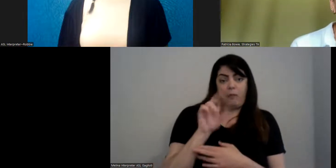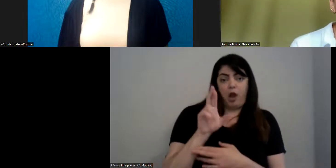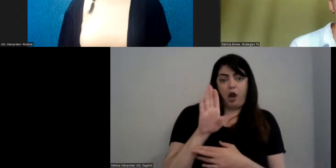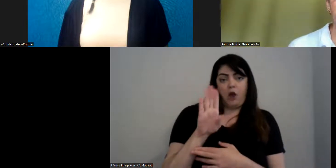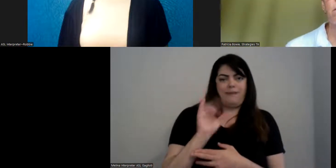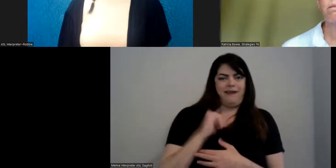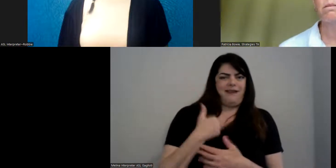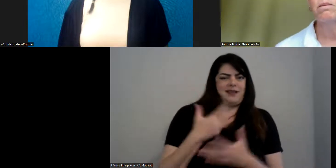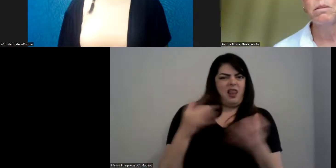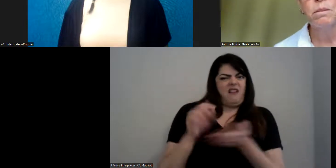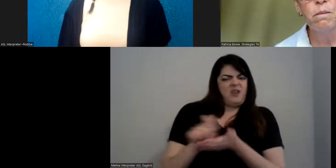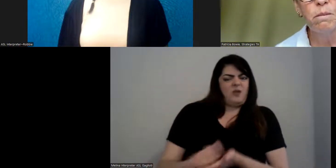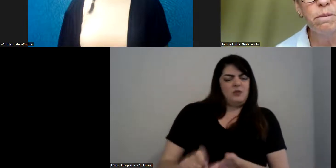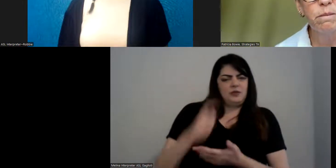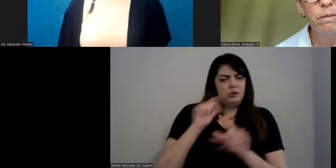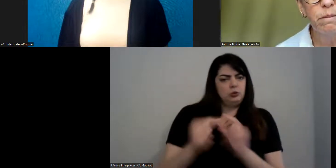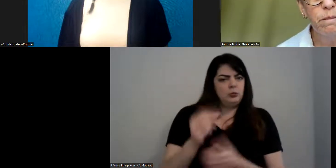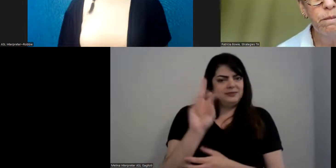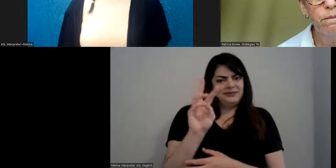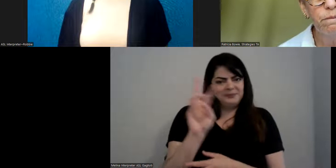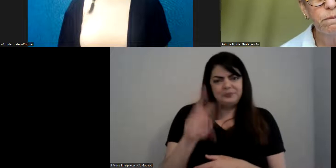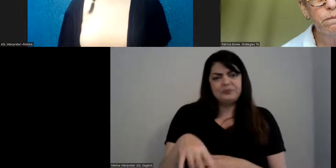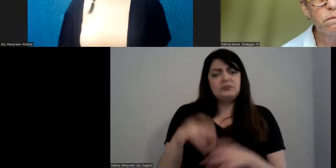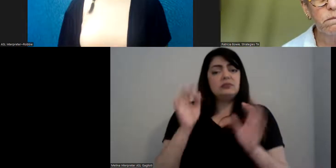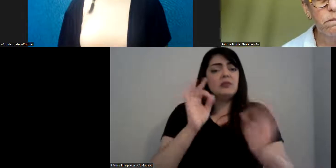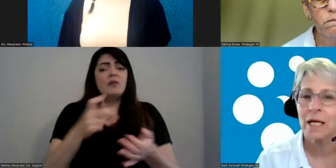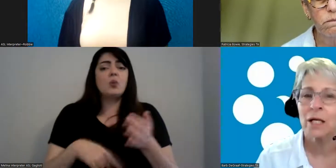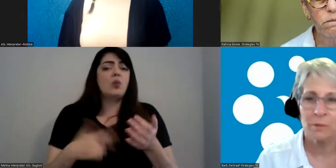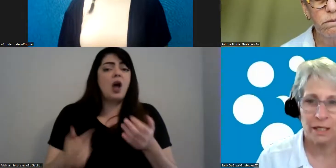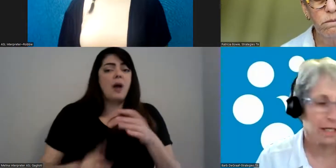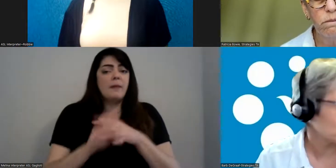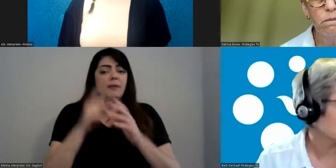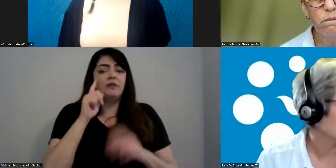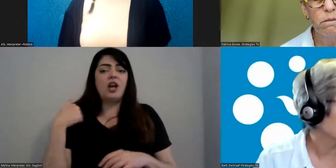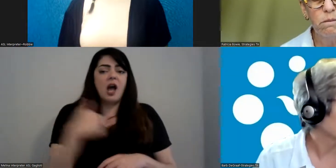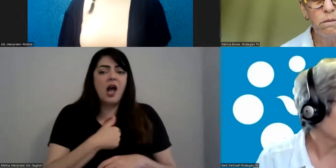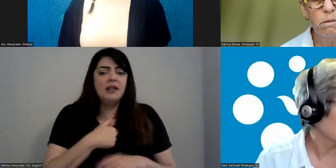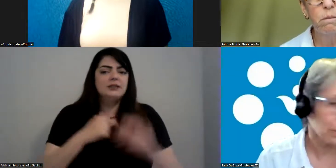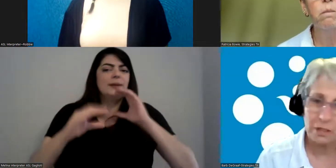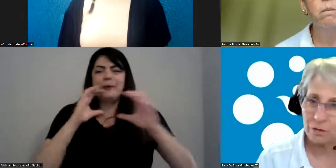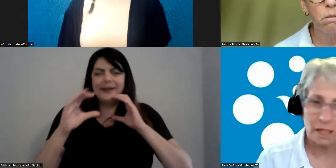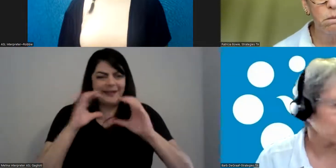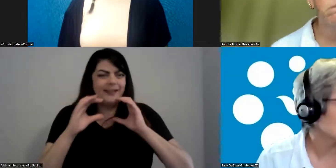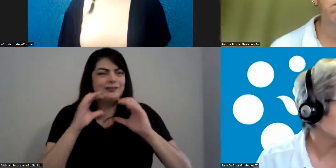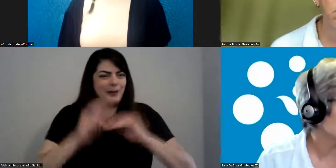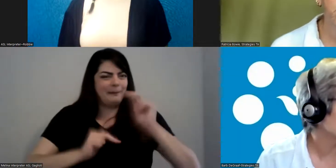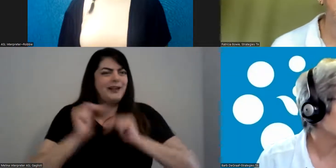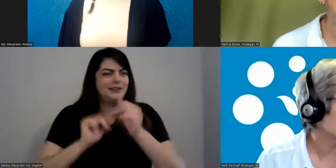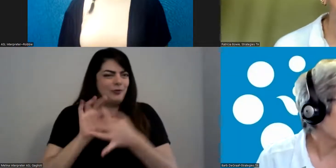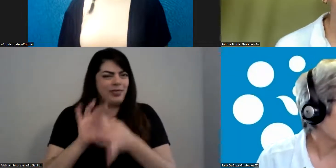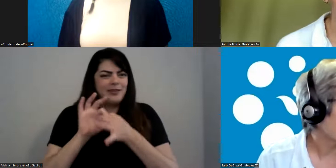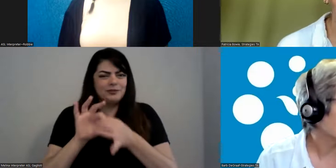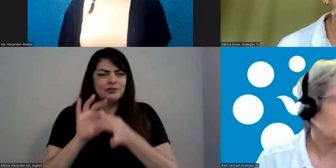just very quickly, definitely what came up for us was communication, building